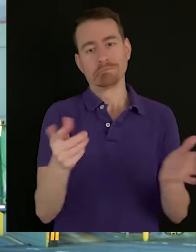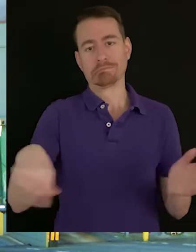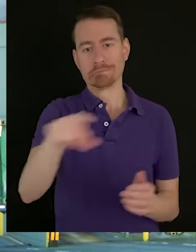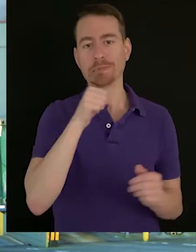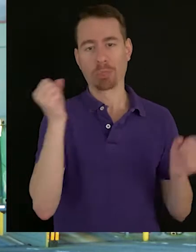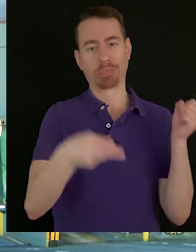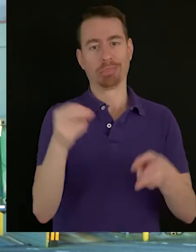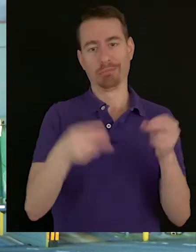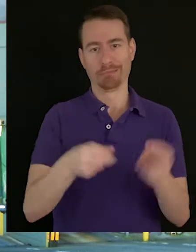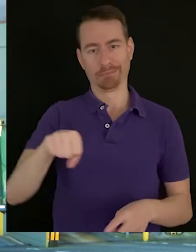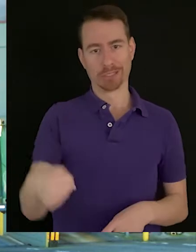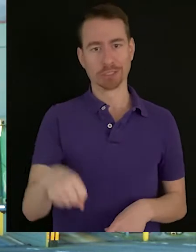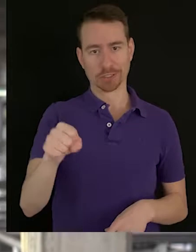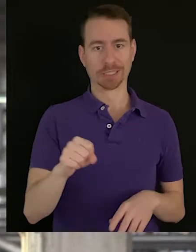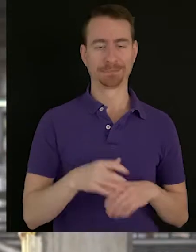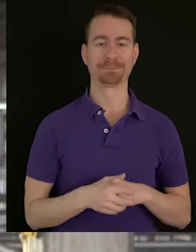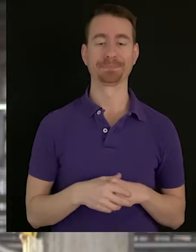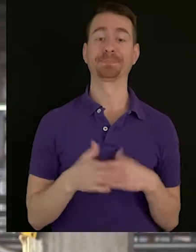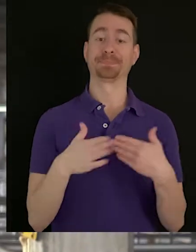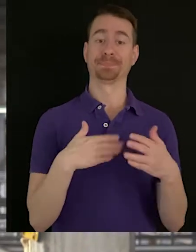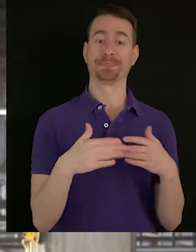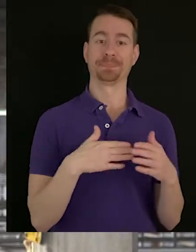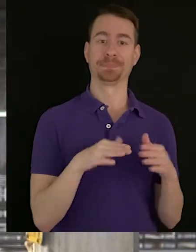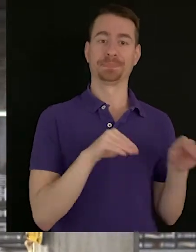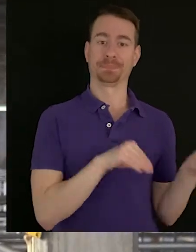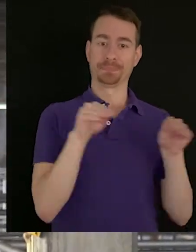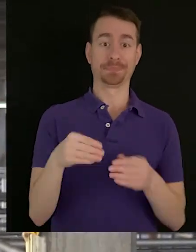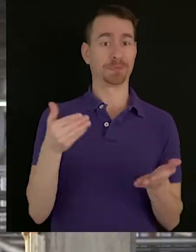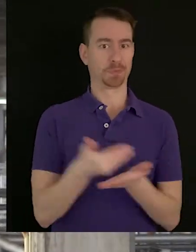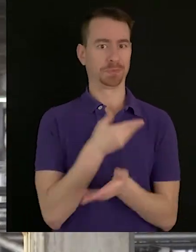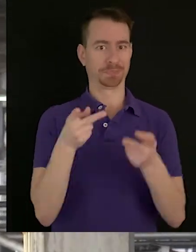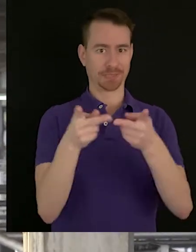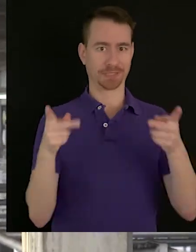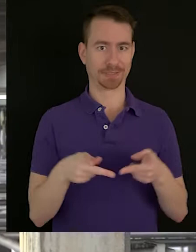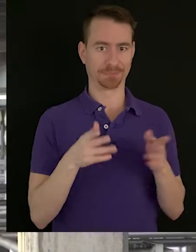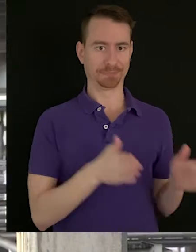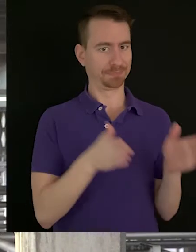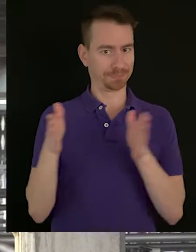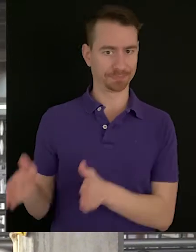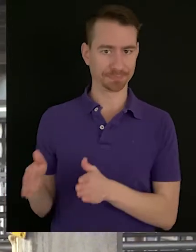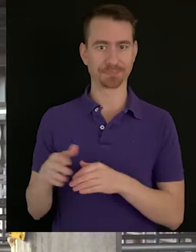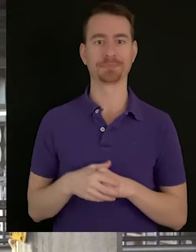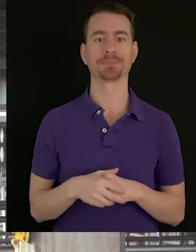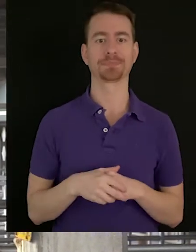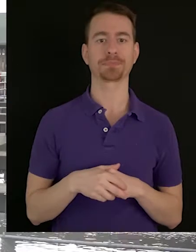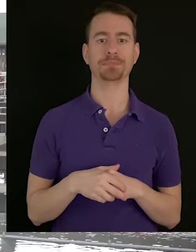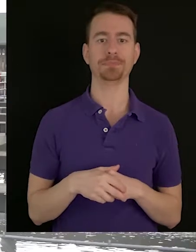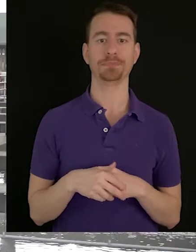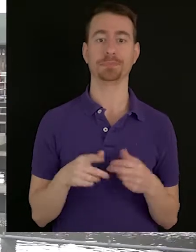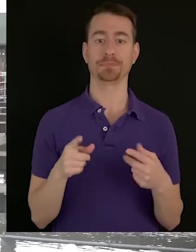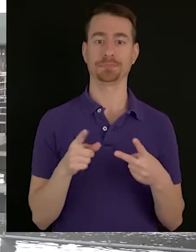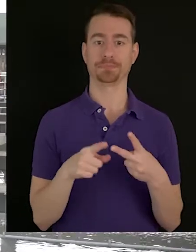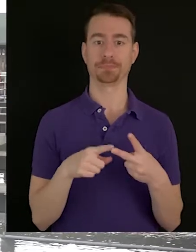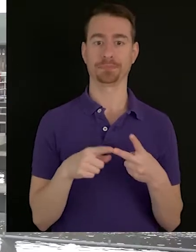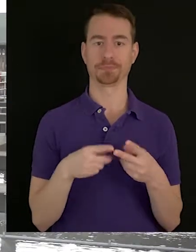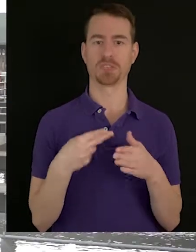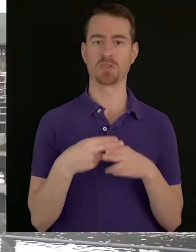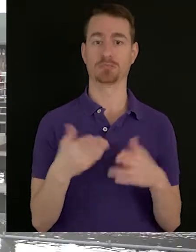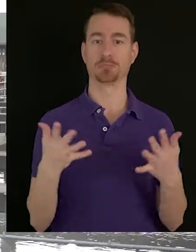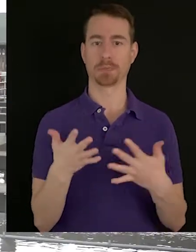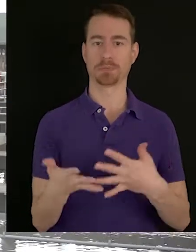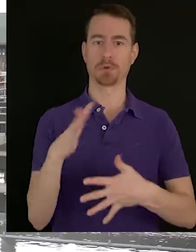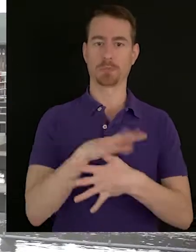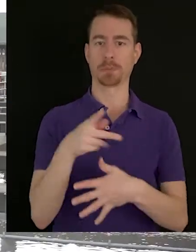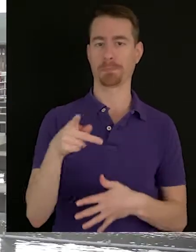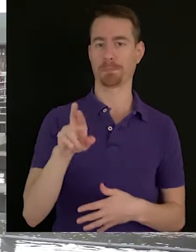much trash. Okay, I've left the trash screening area and walked a short distance to the next step, which is